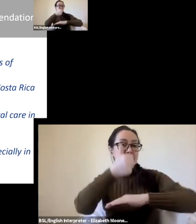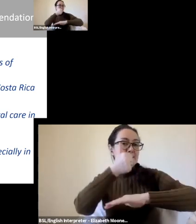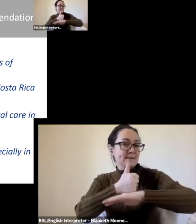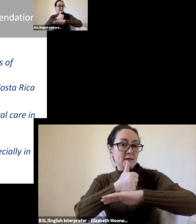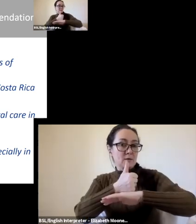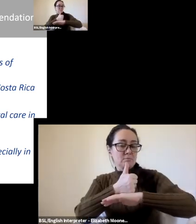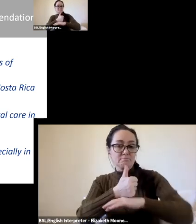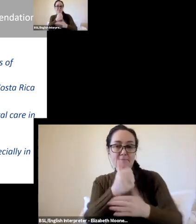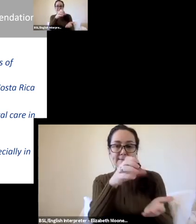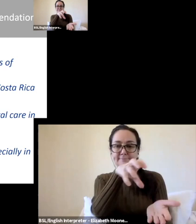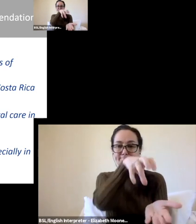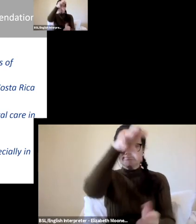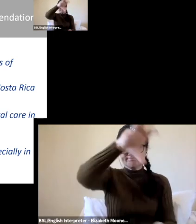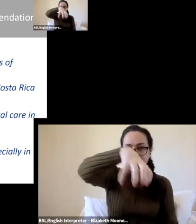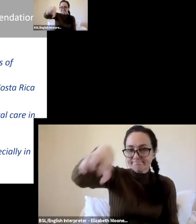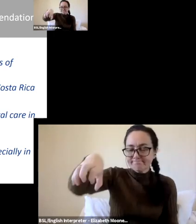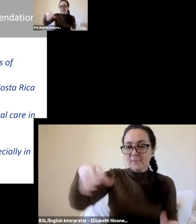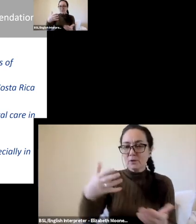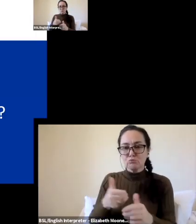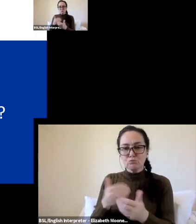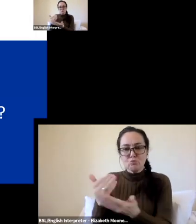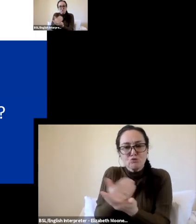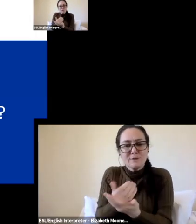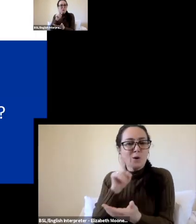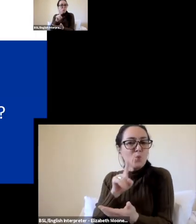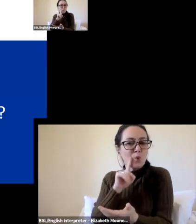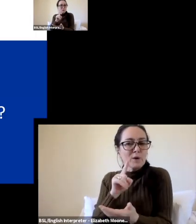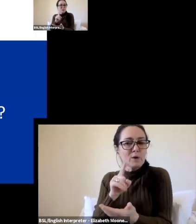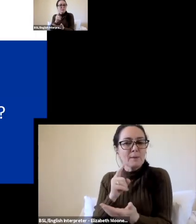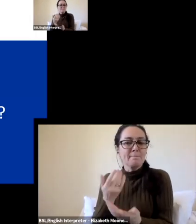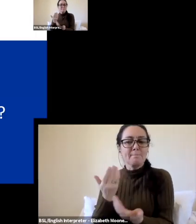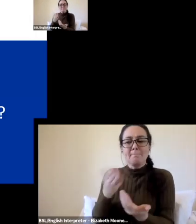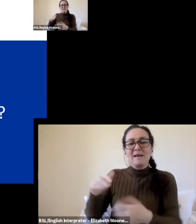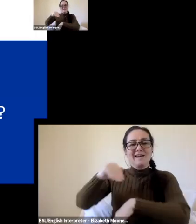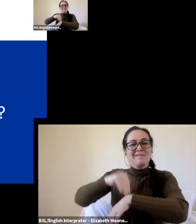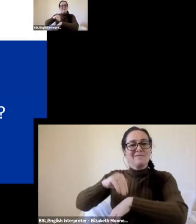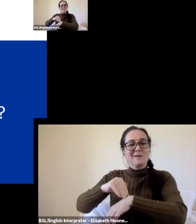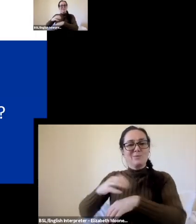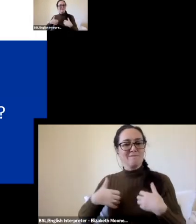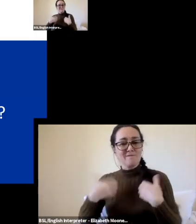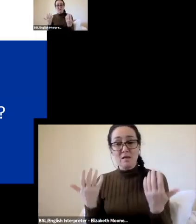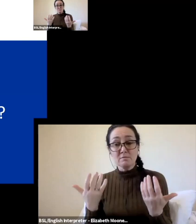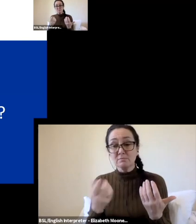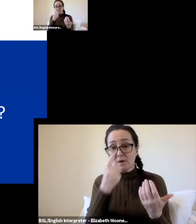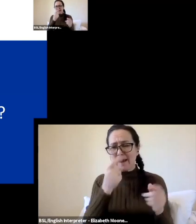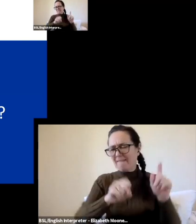of violence. And with this, I would like to, let's